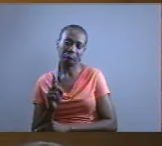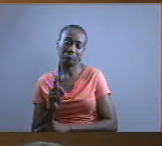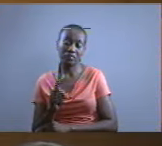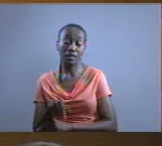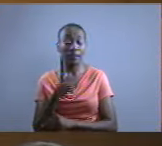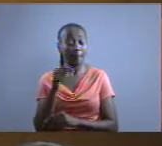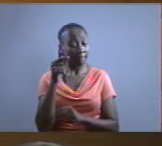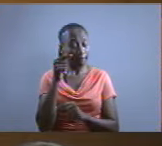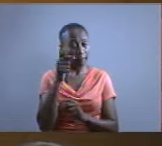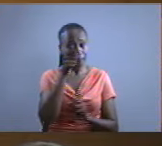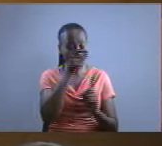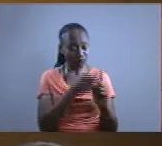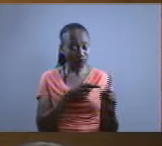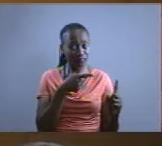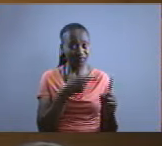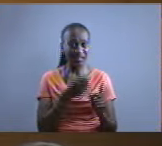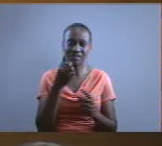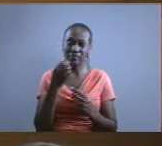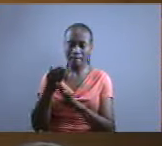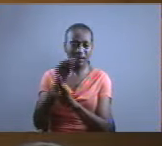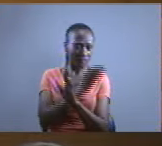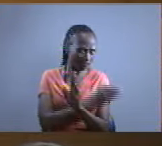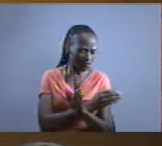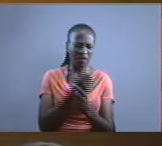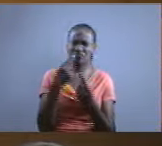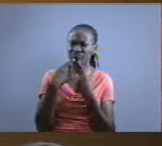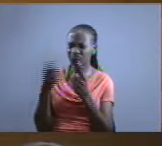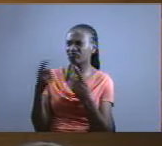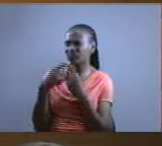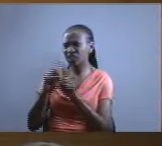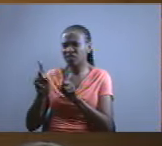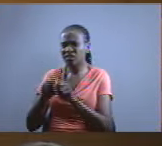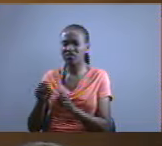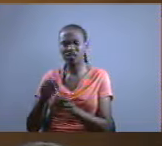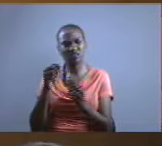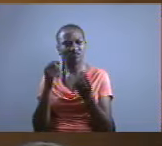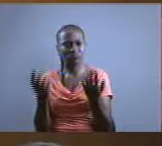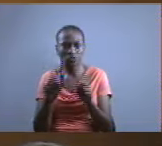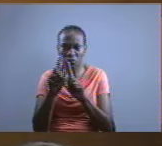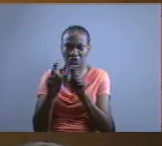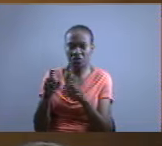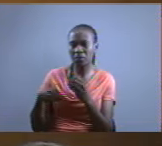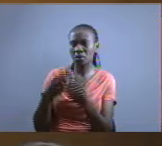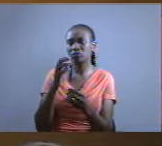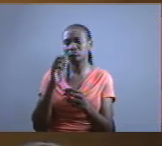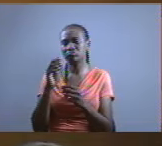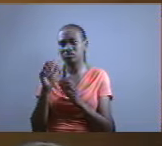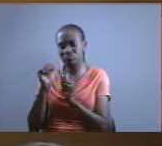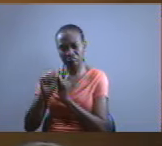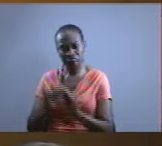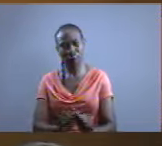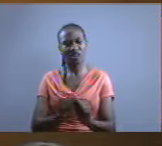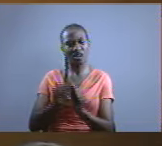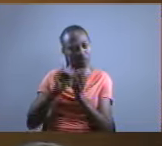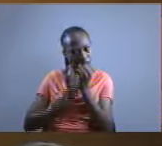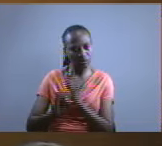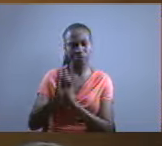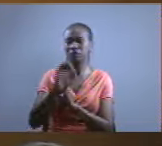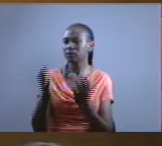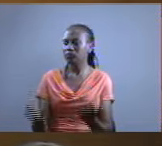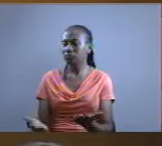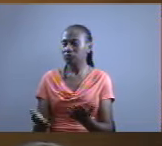number of similar public statements in the past, which raise fundamental questions about the SABC's editorial independence. It